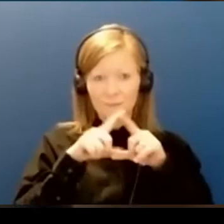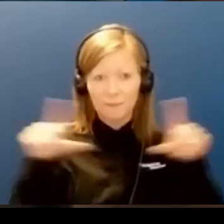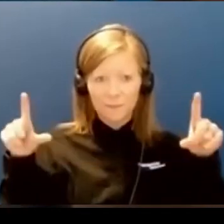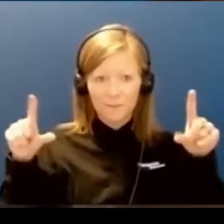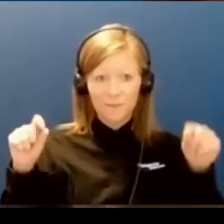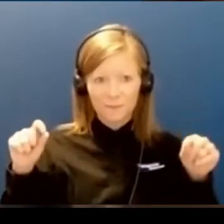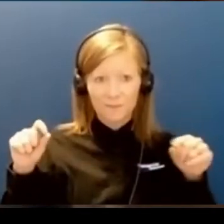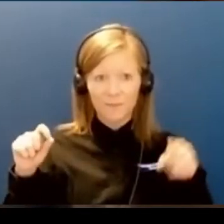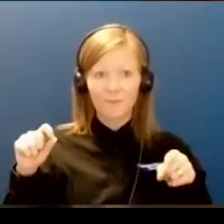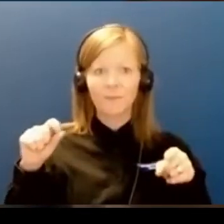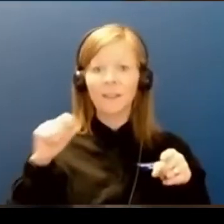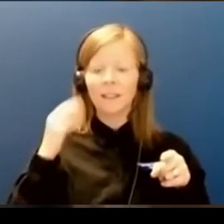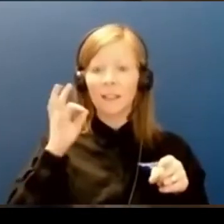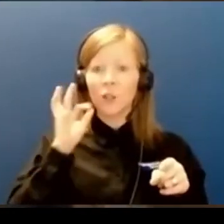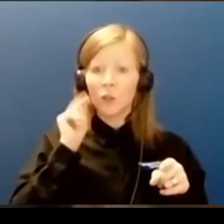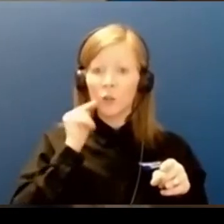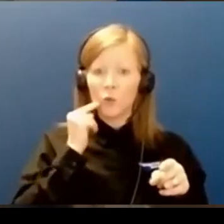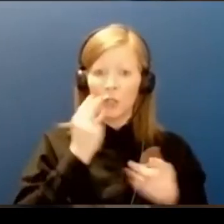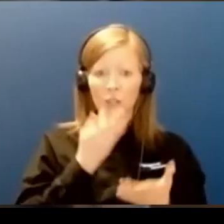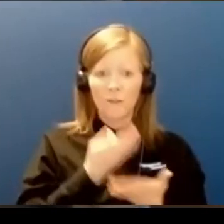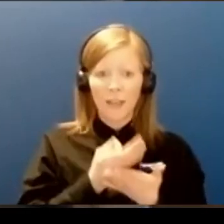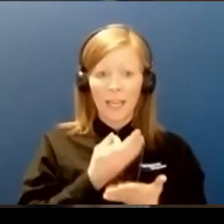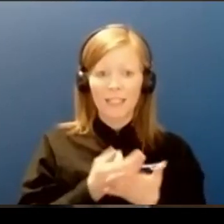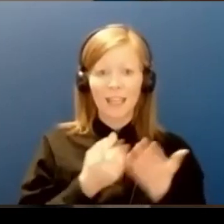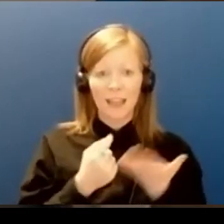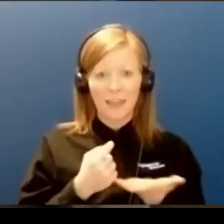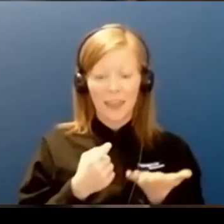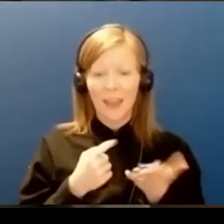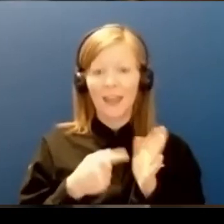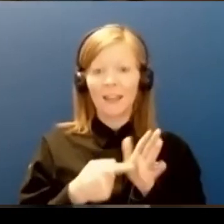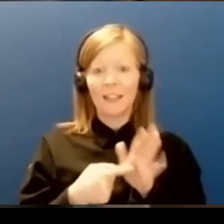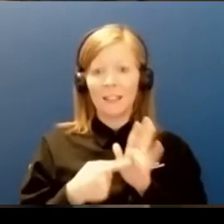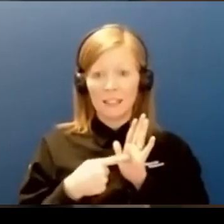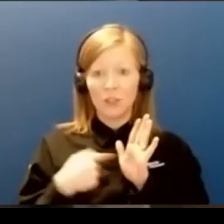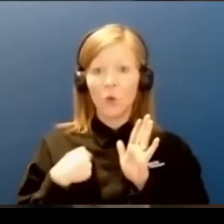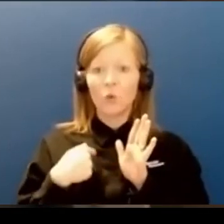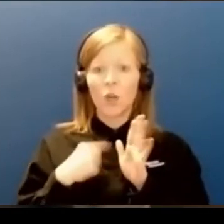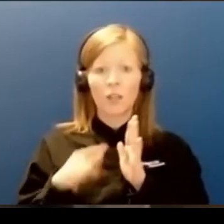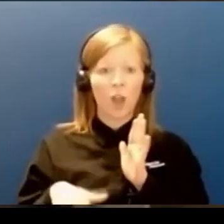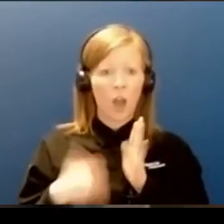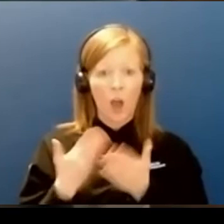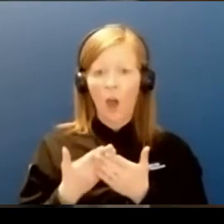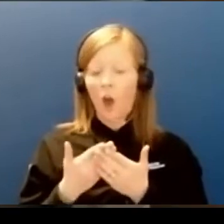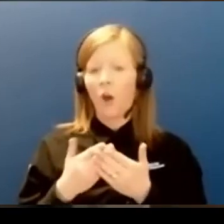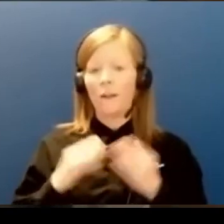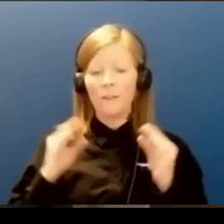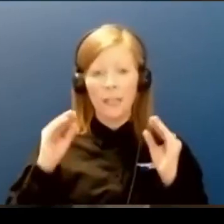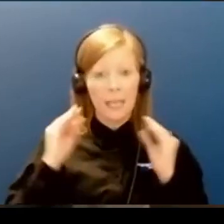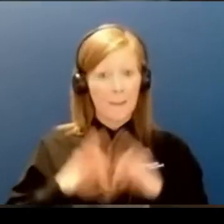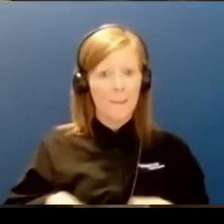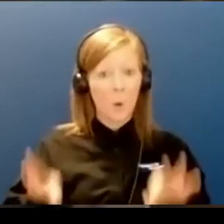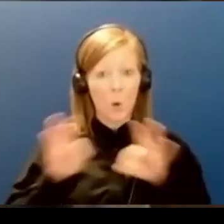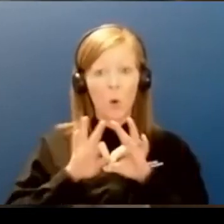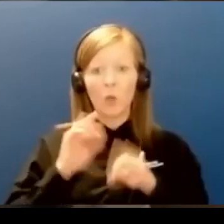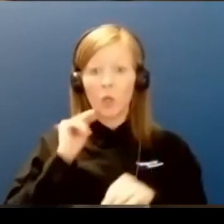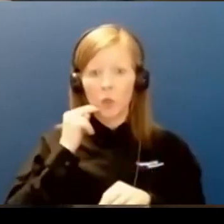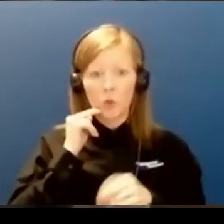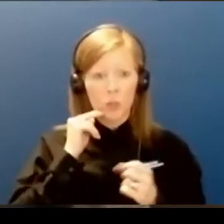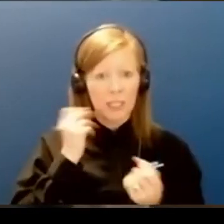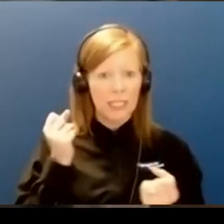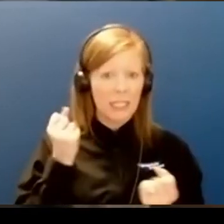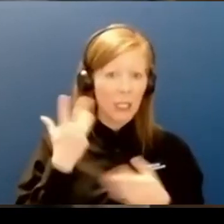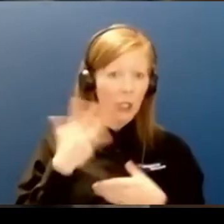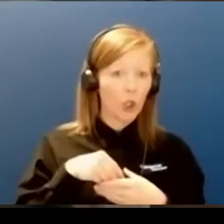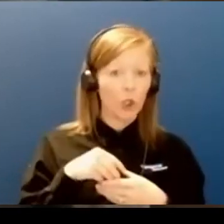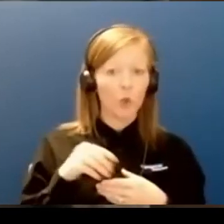label. Okay, so that provides us with all the sort of important nutrients that we look at, including the amount of